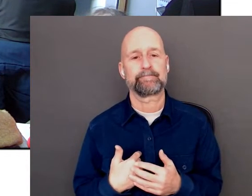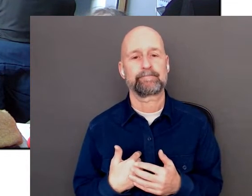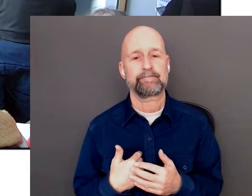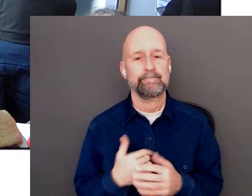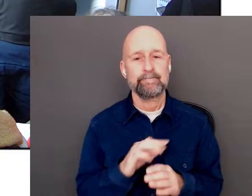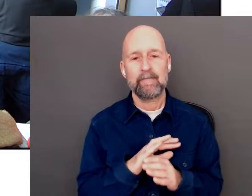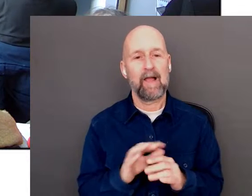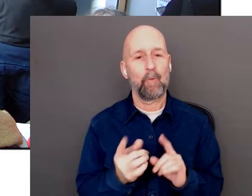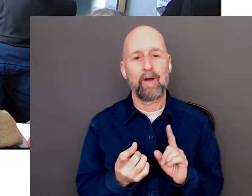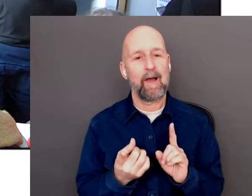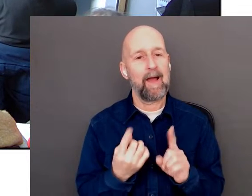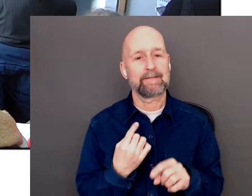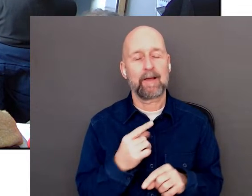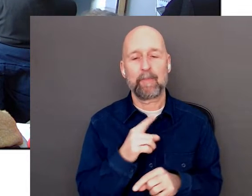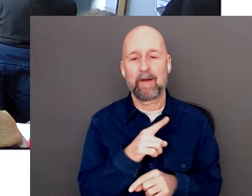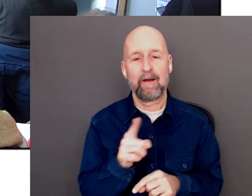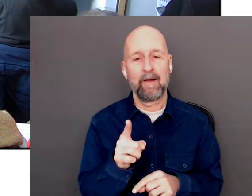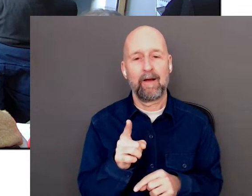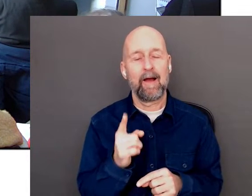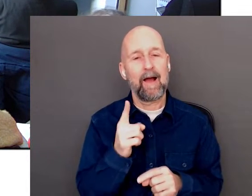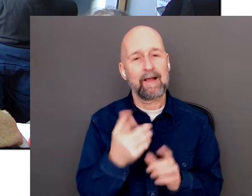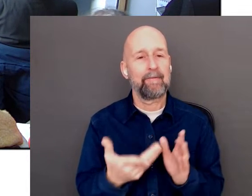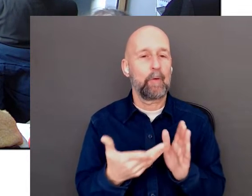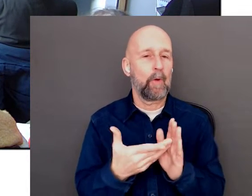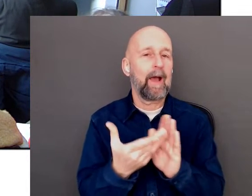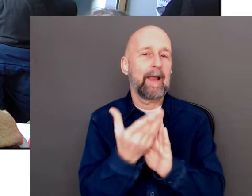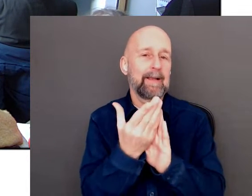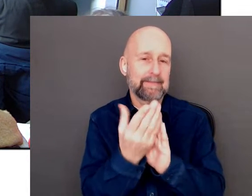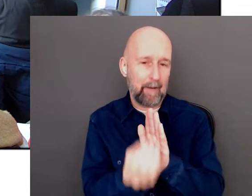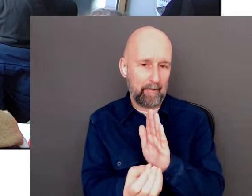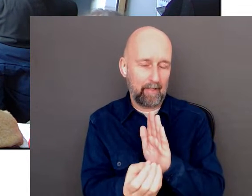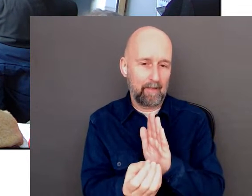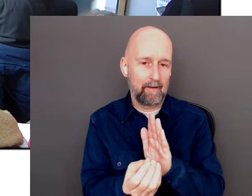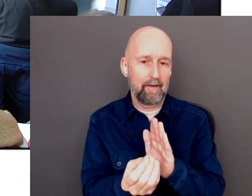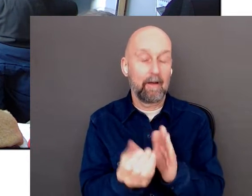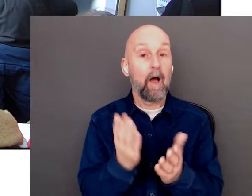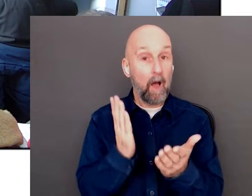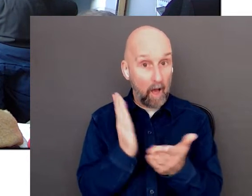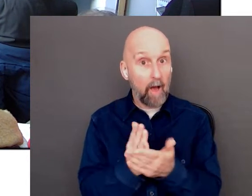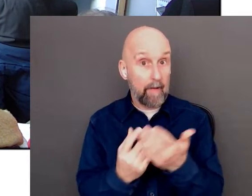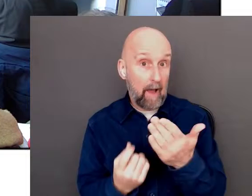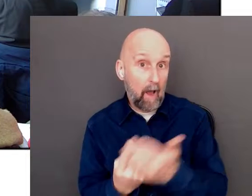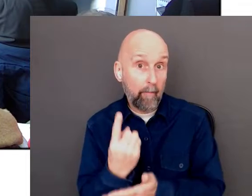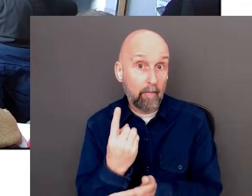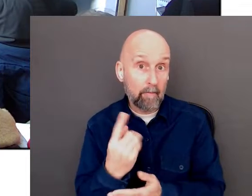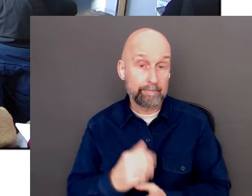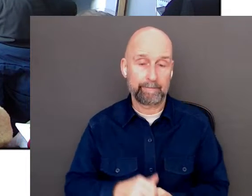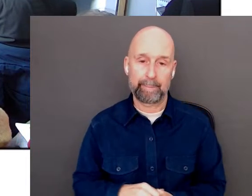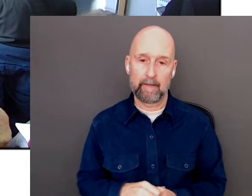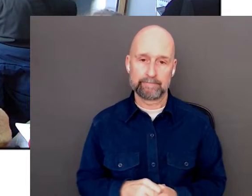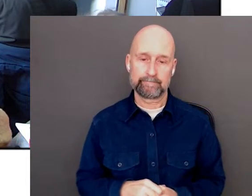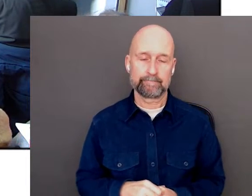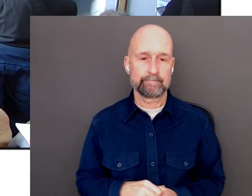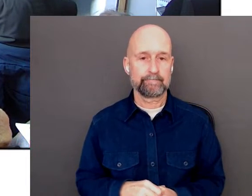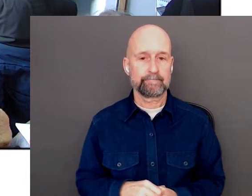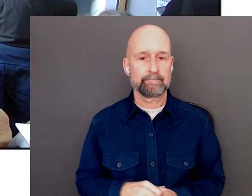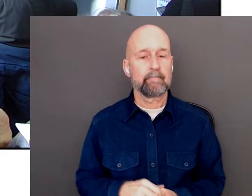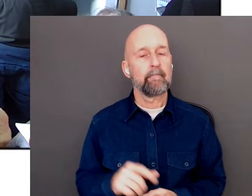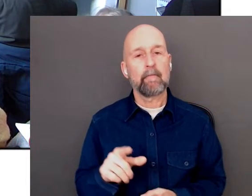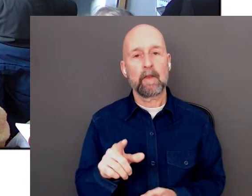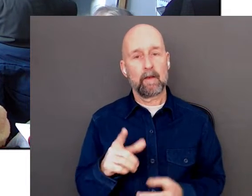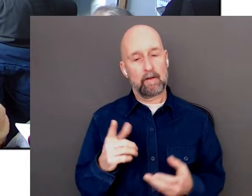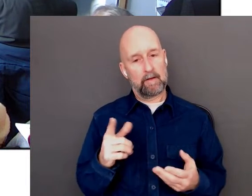but I'll give you maybe a side example, lived experience that we we did, it was for, let's